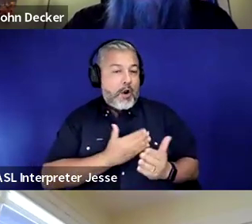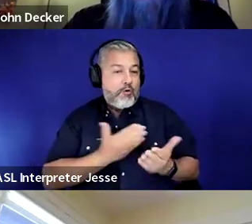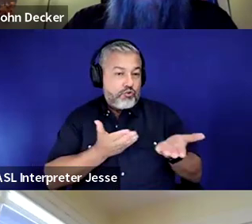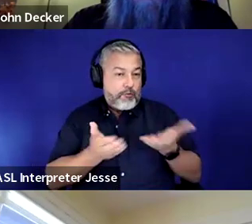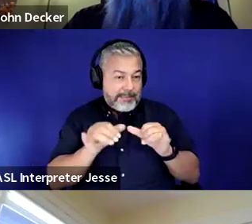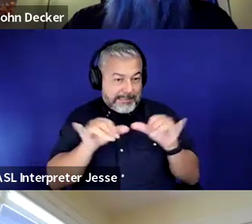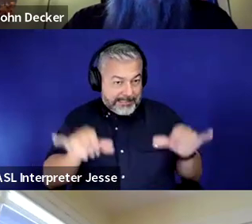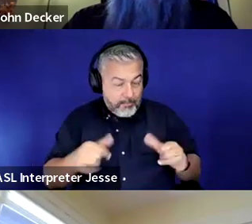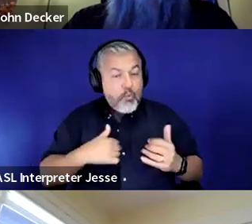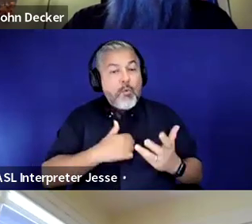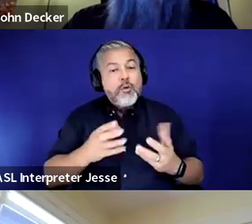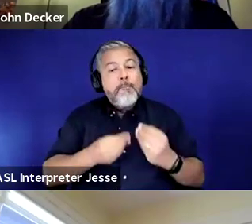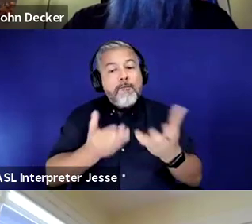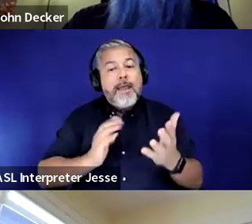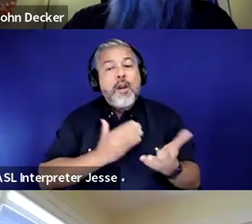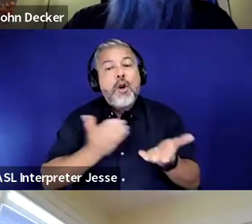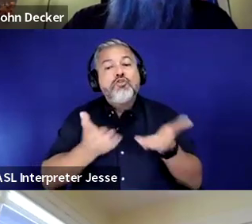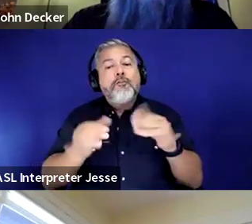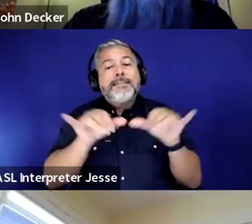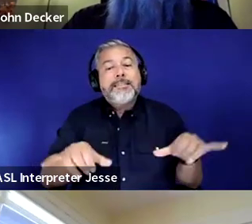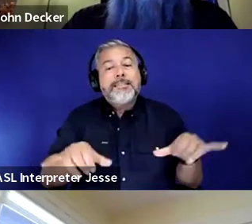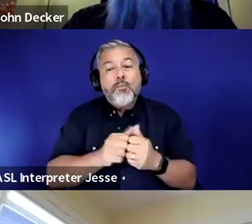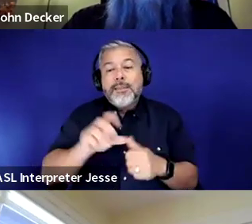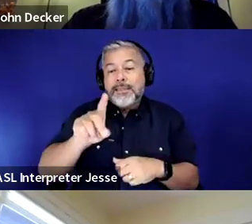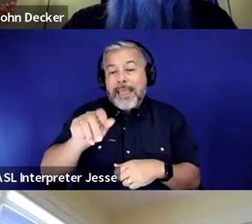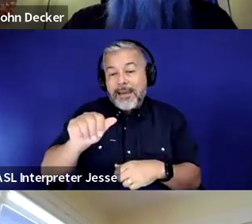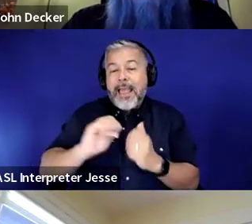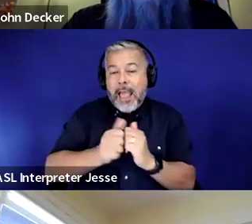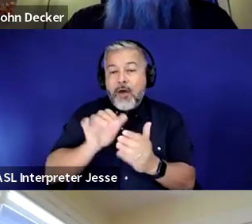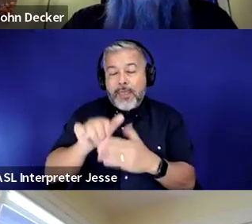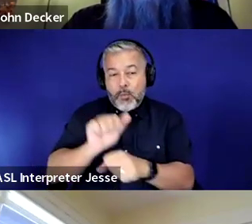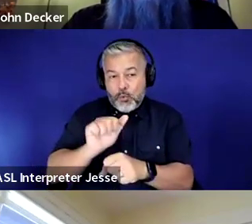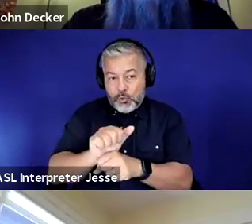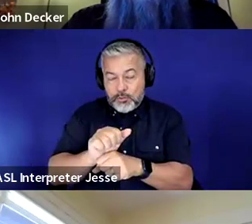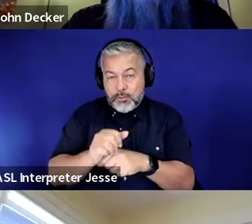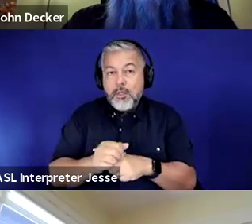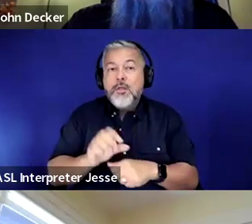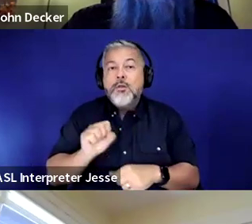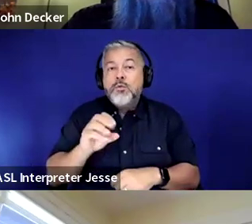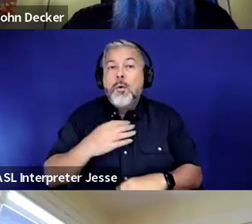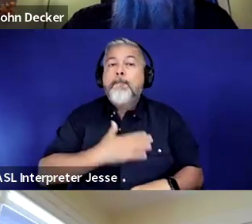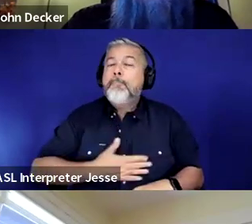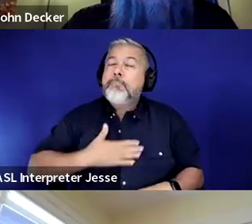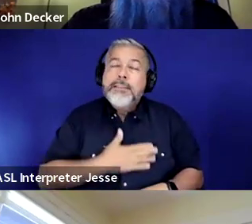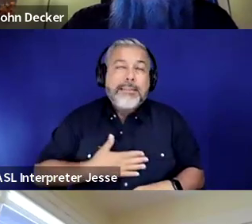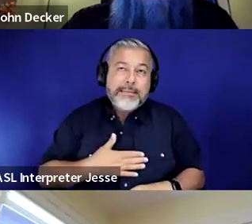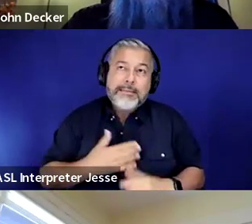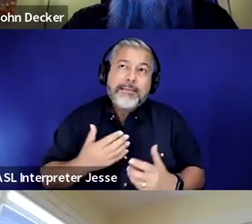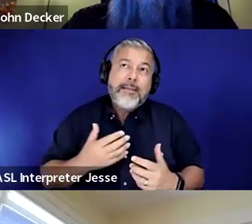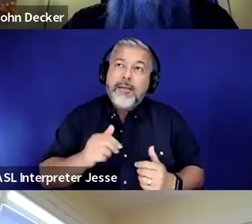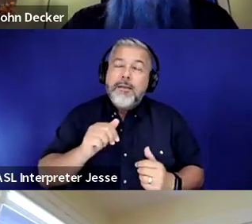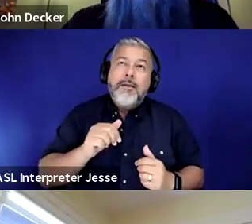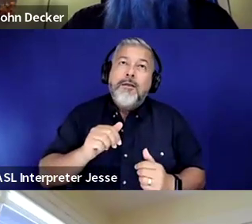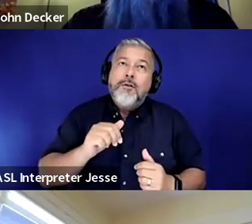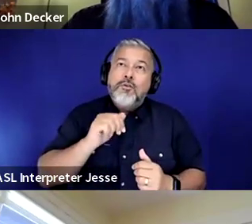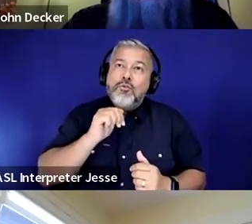to provide our service system with data on how that works. So, please do, like, don't